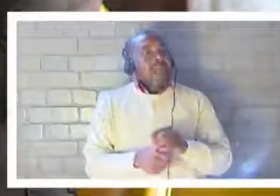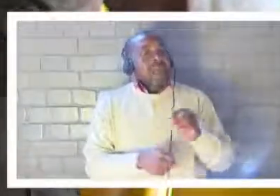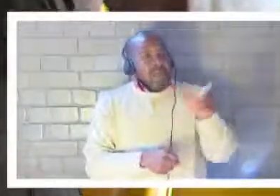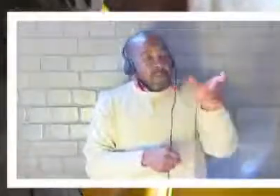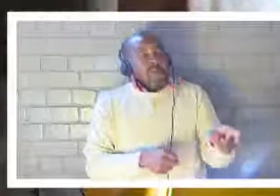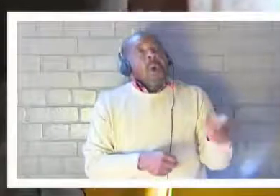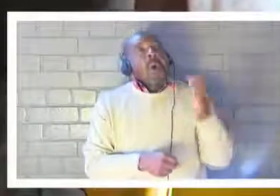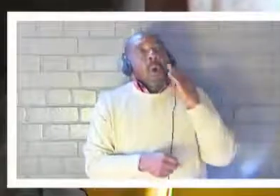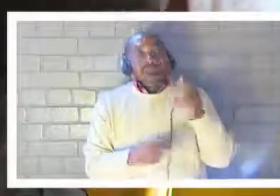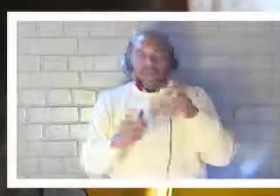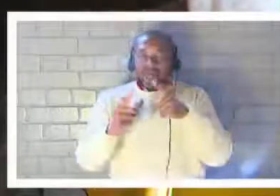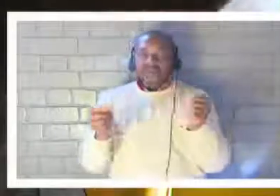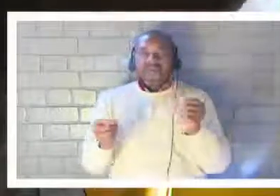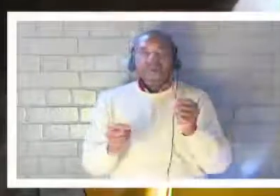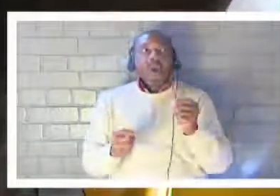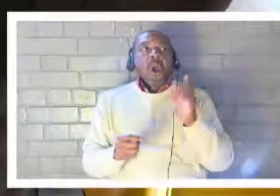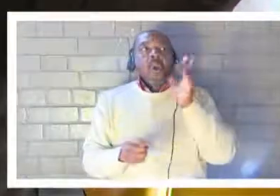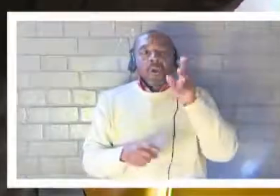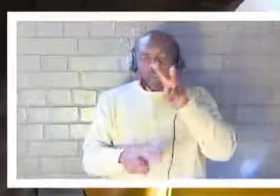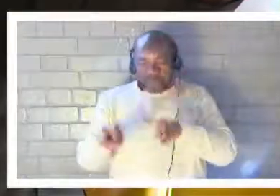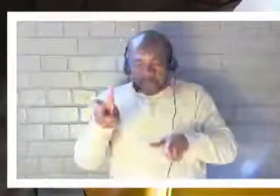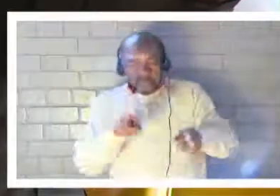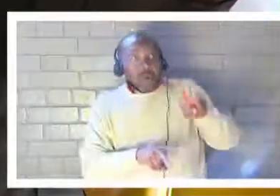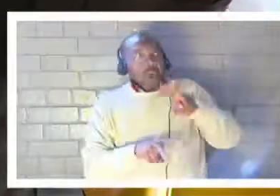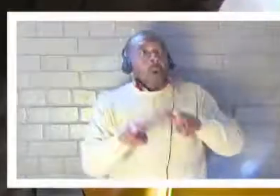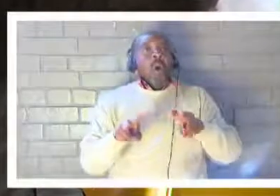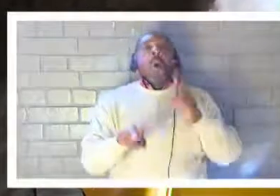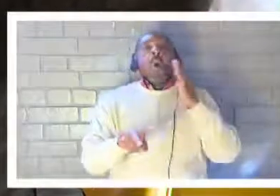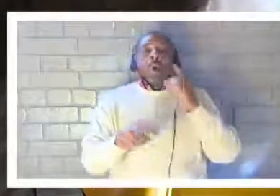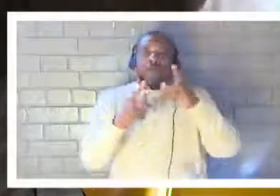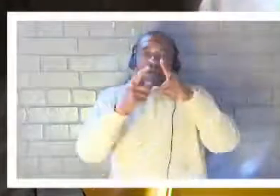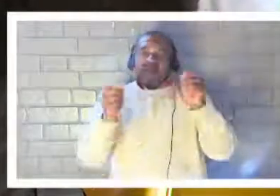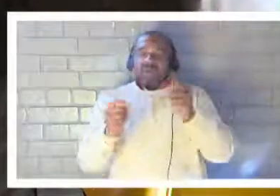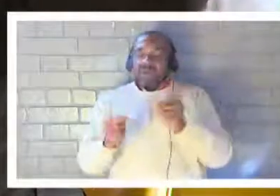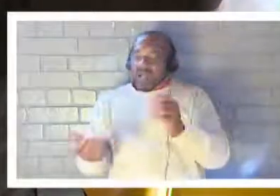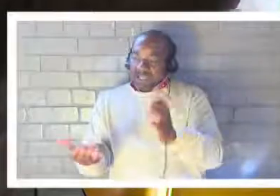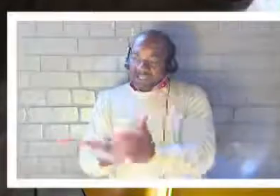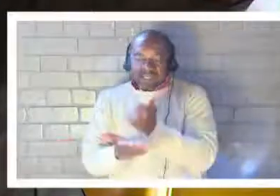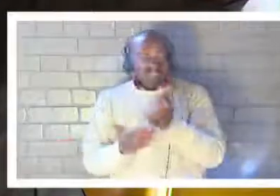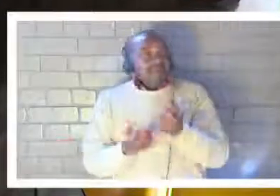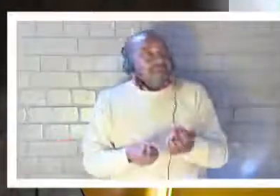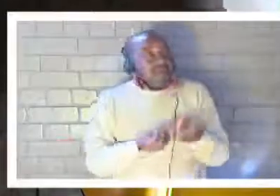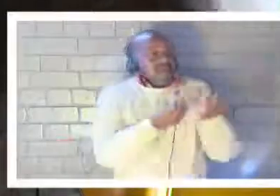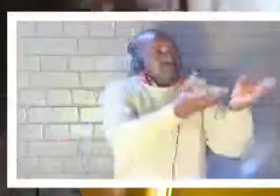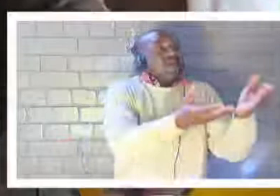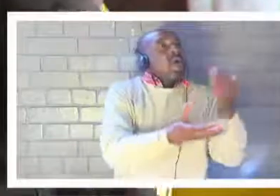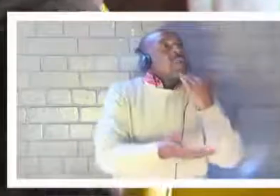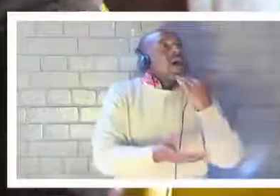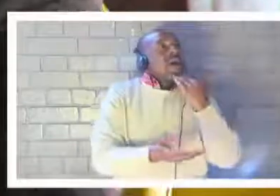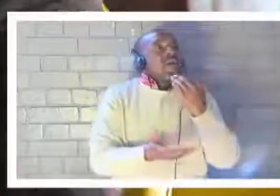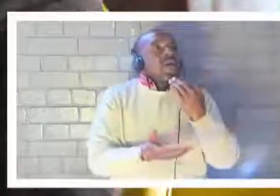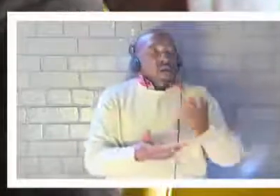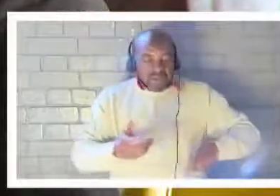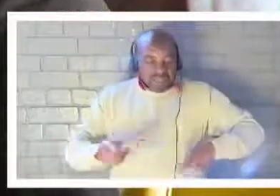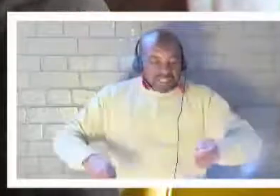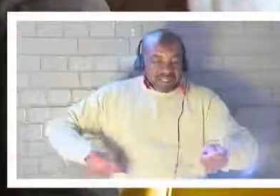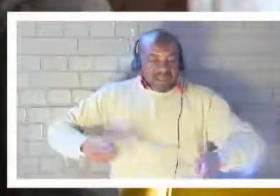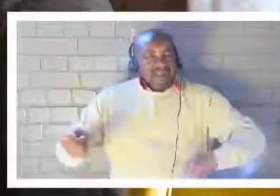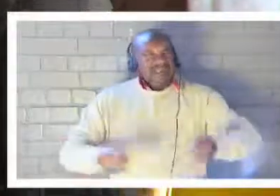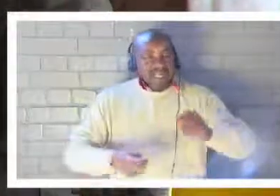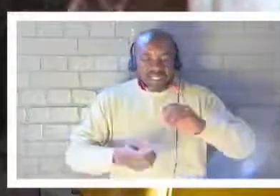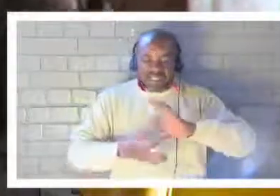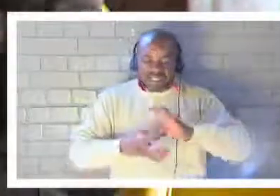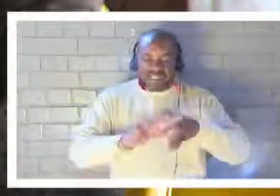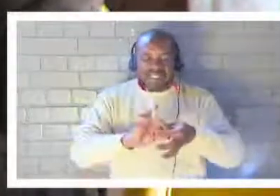the specification to their own supply chain in DID. And that's where things will delay there, awaiting for appointment of the